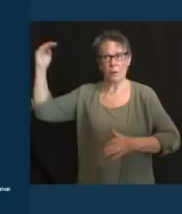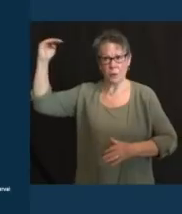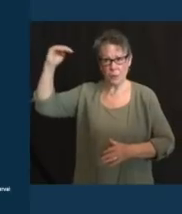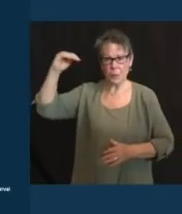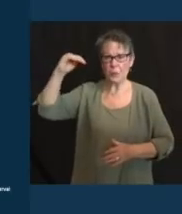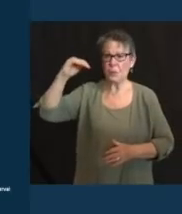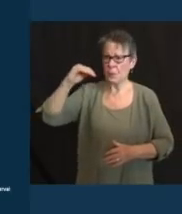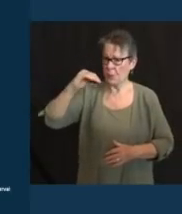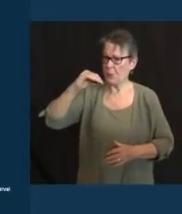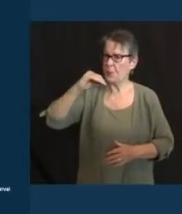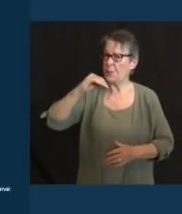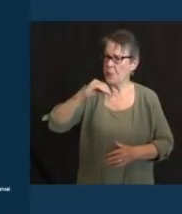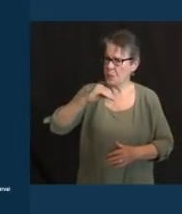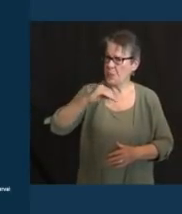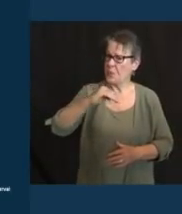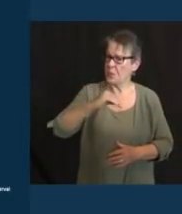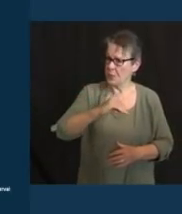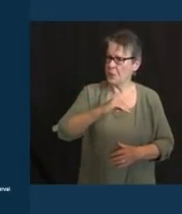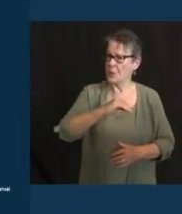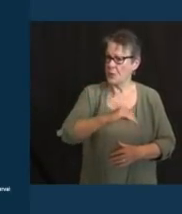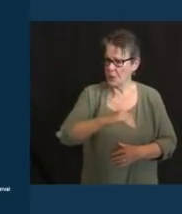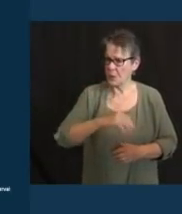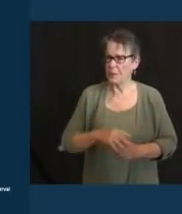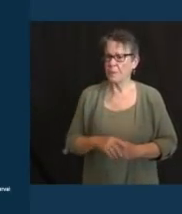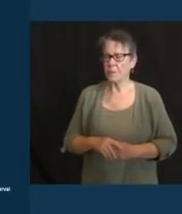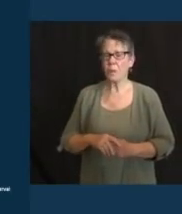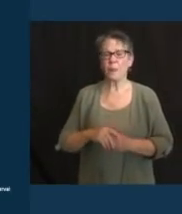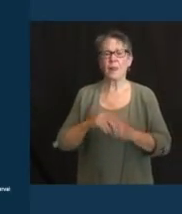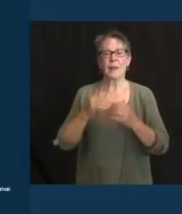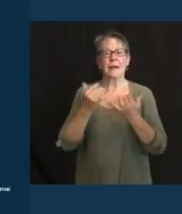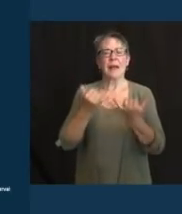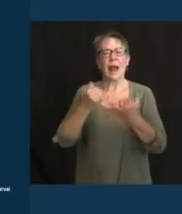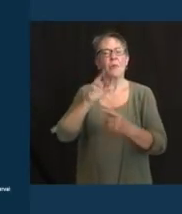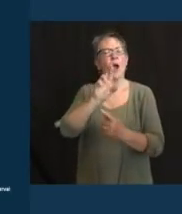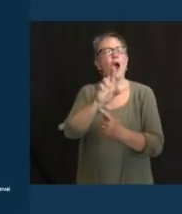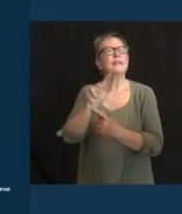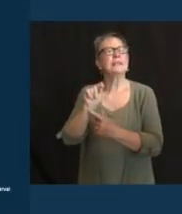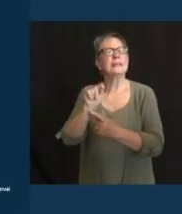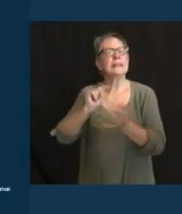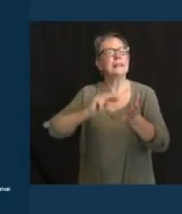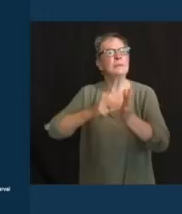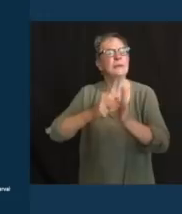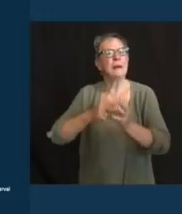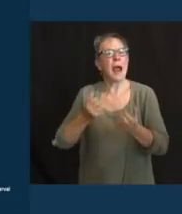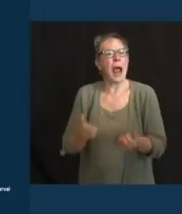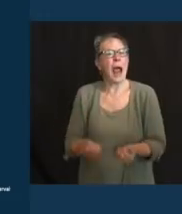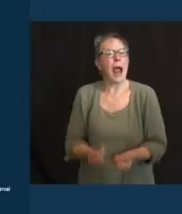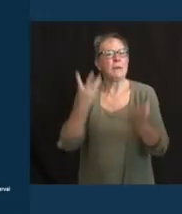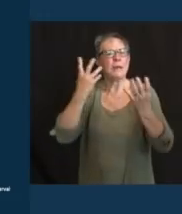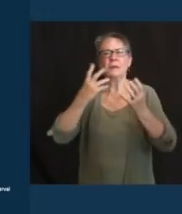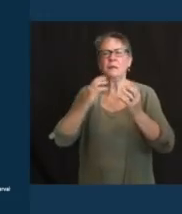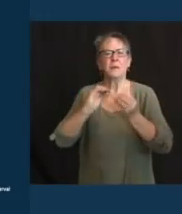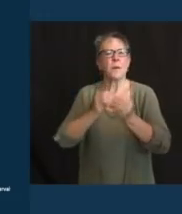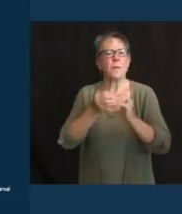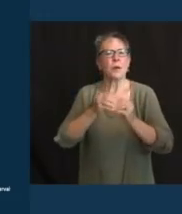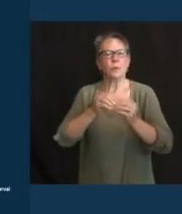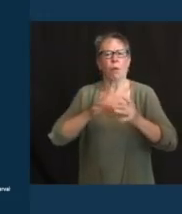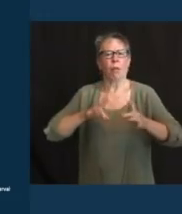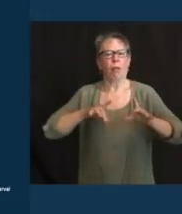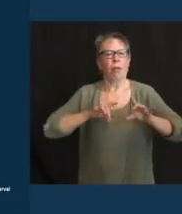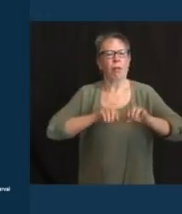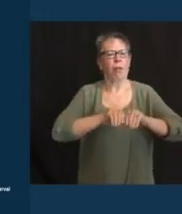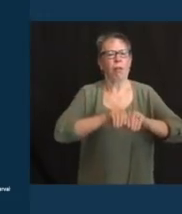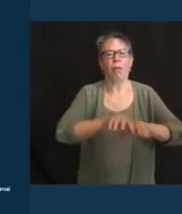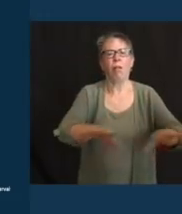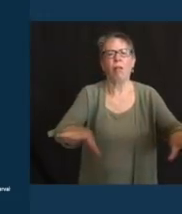to track below 1, which means that each new case is leading to fewer than one other new case. New Jersey's RT currently sits